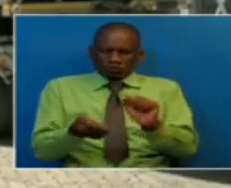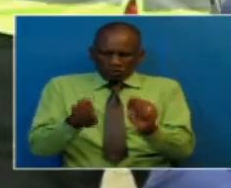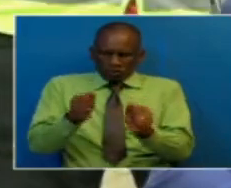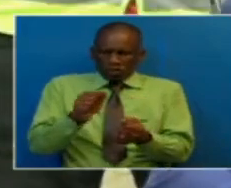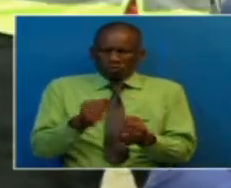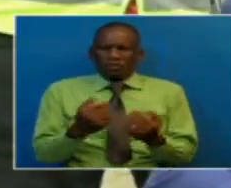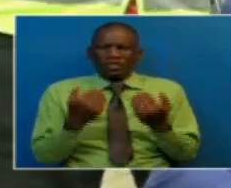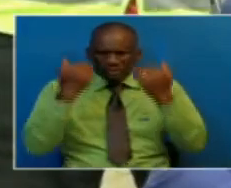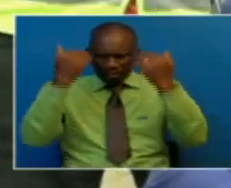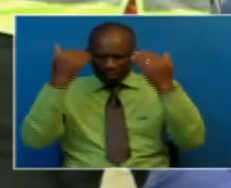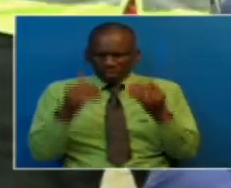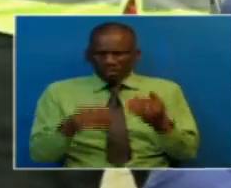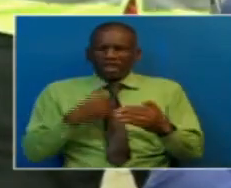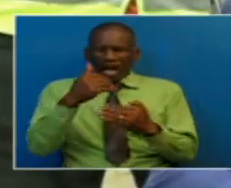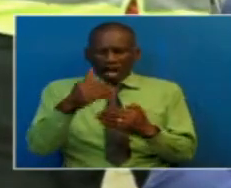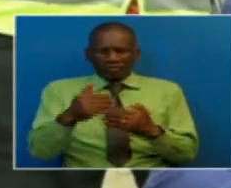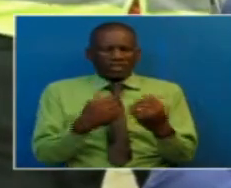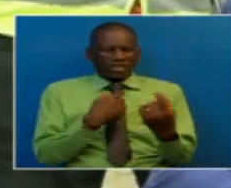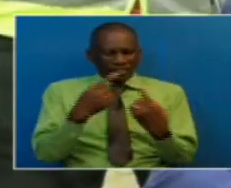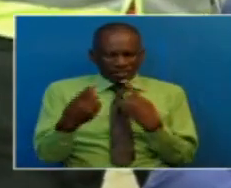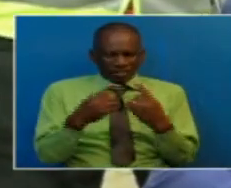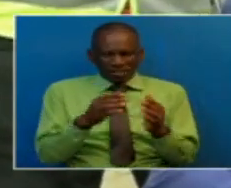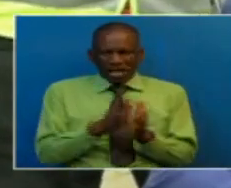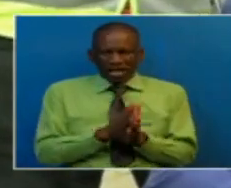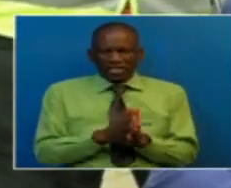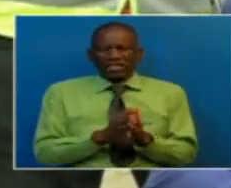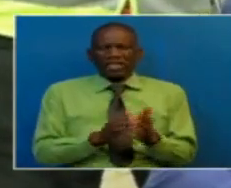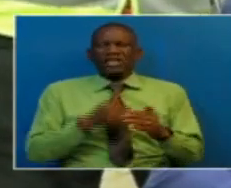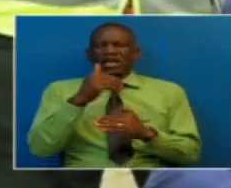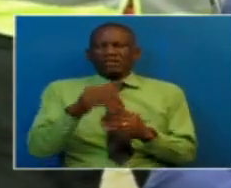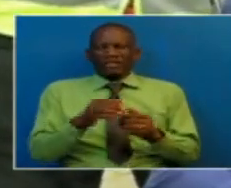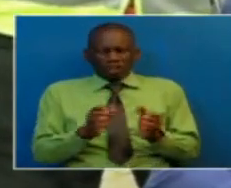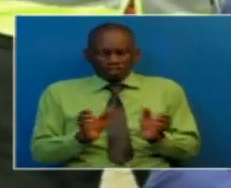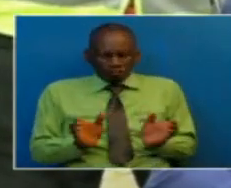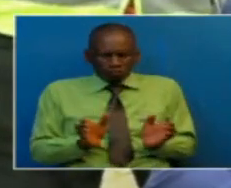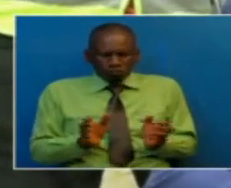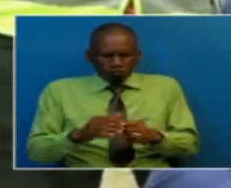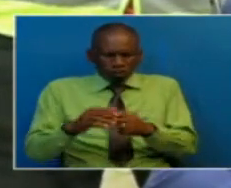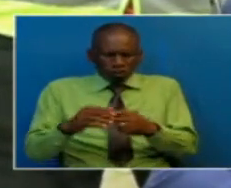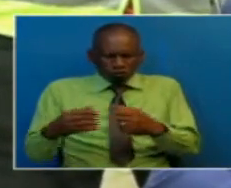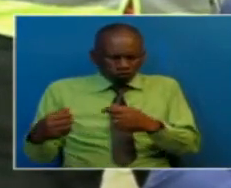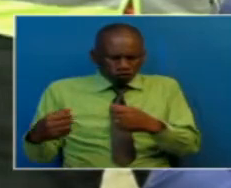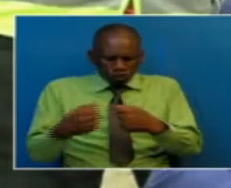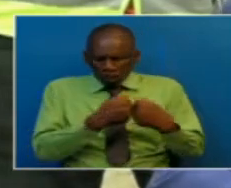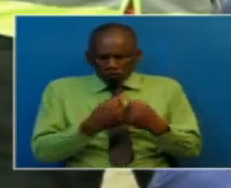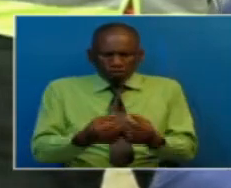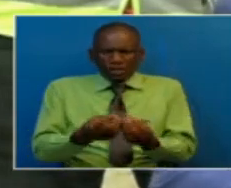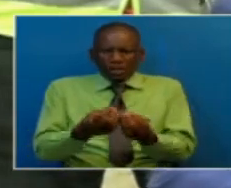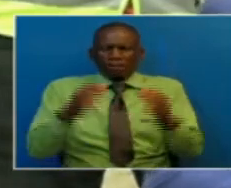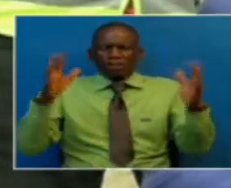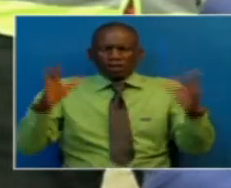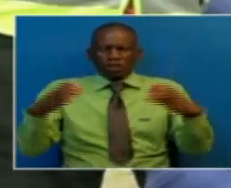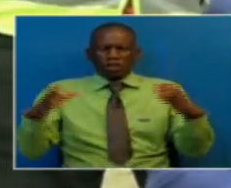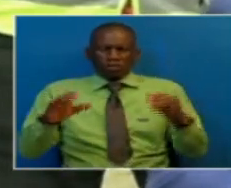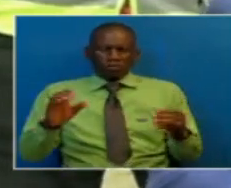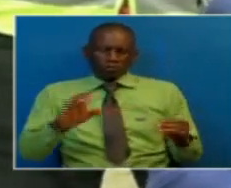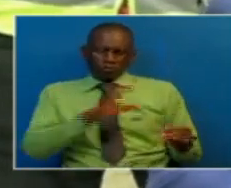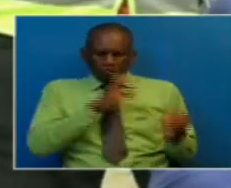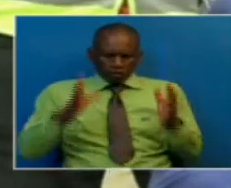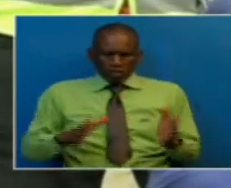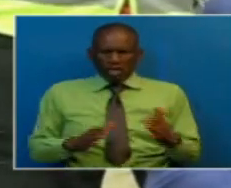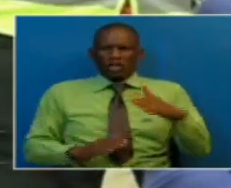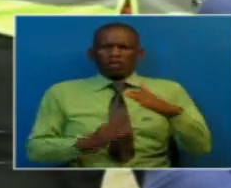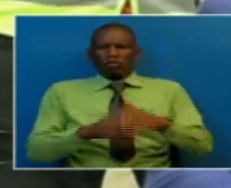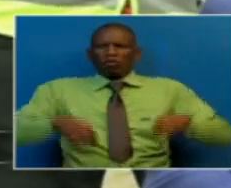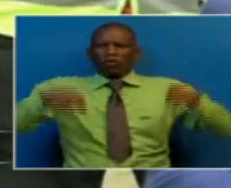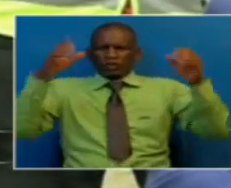duress. After negotiating under tremendous pressure with a large team of your commissioners and top officers,